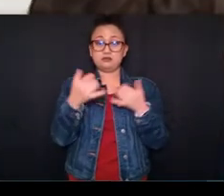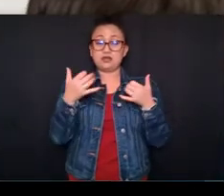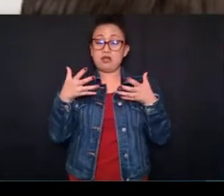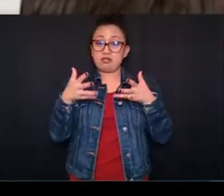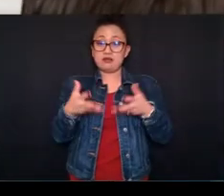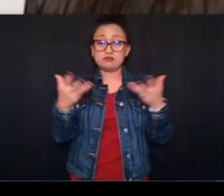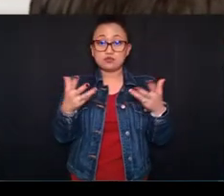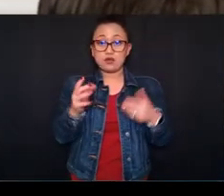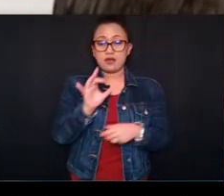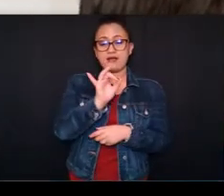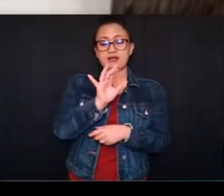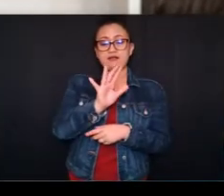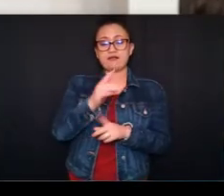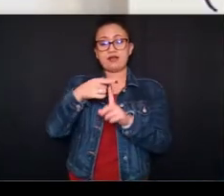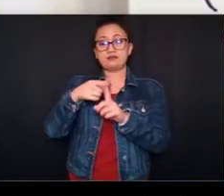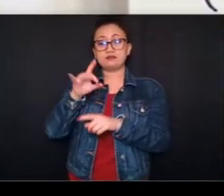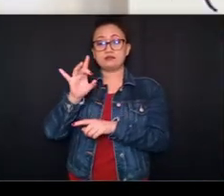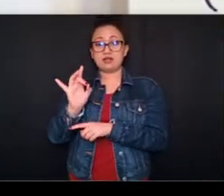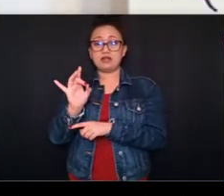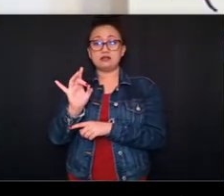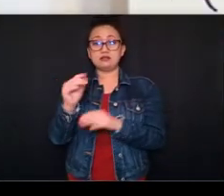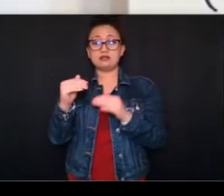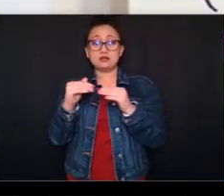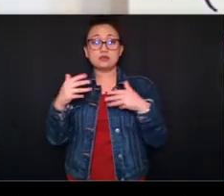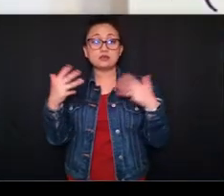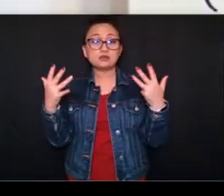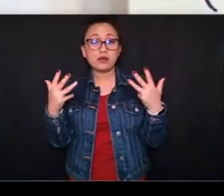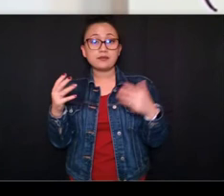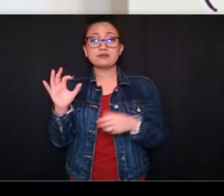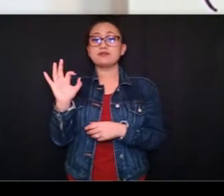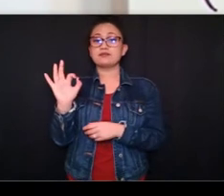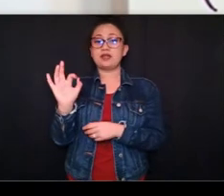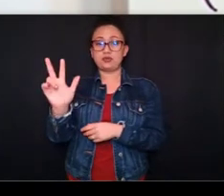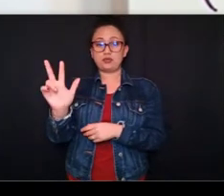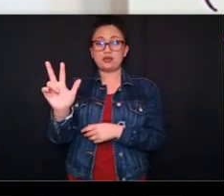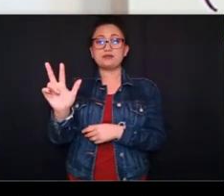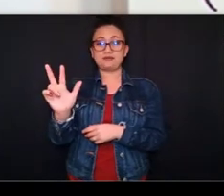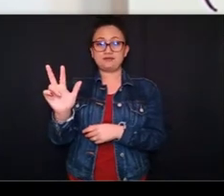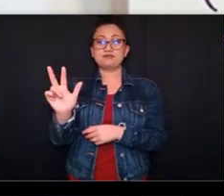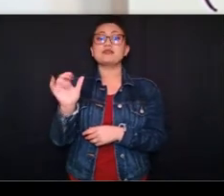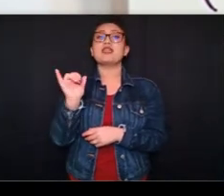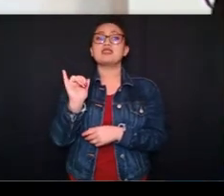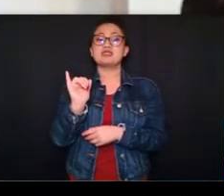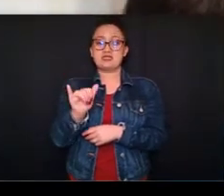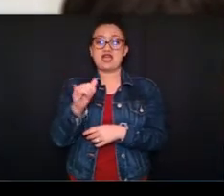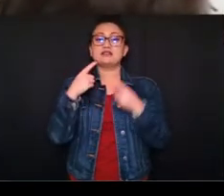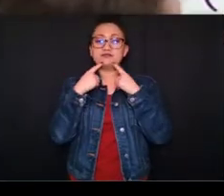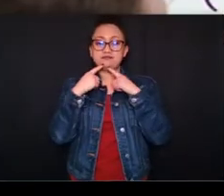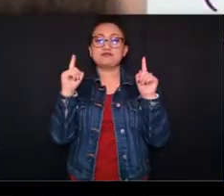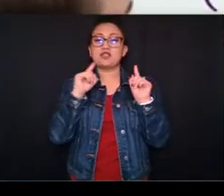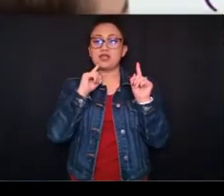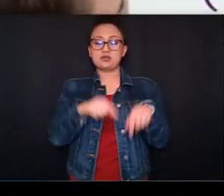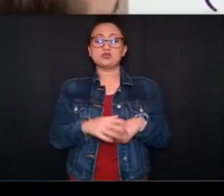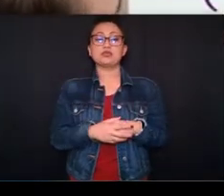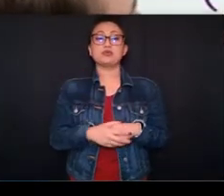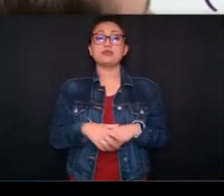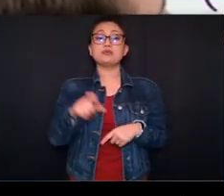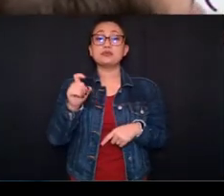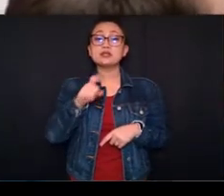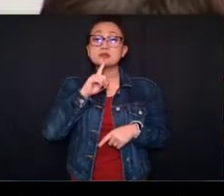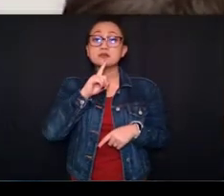and we know adding and subtracting does come last, so 85 plus 8 is 93, and that is the final answer. You need to make sure